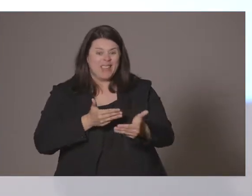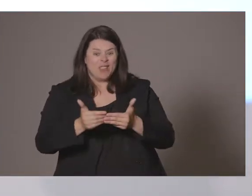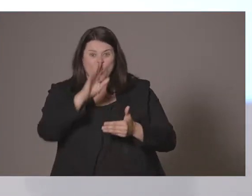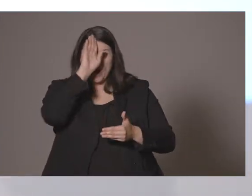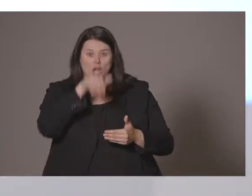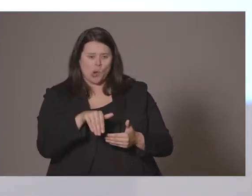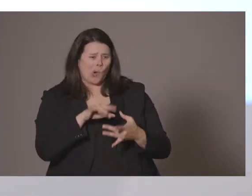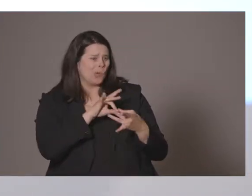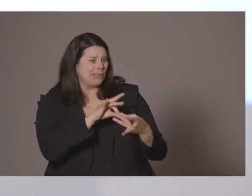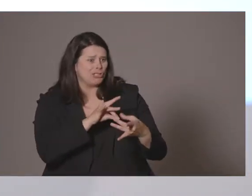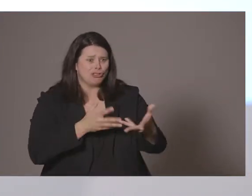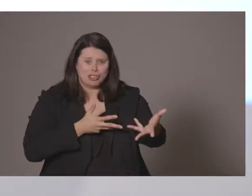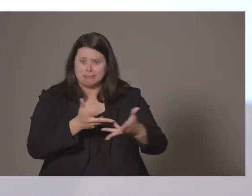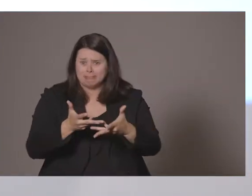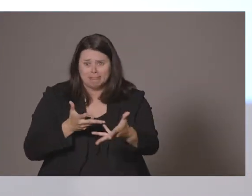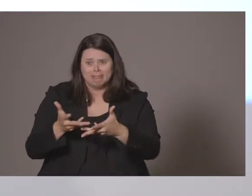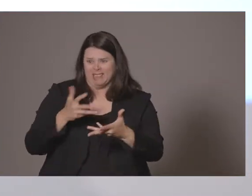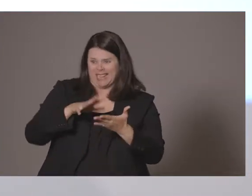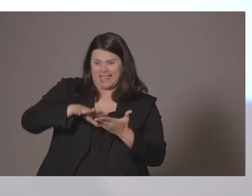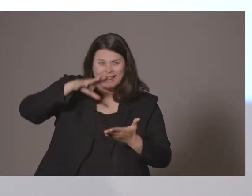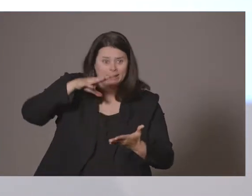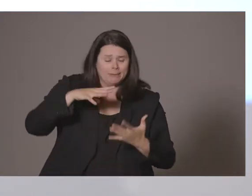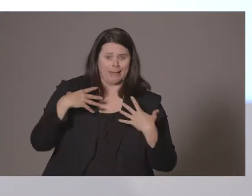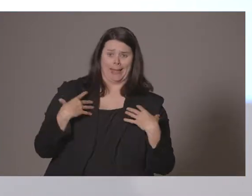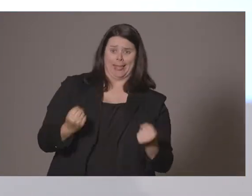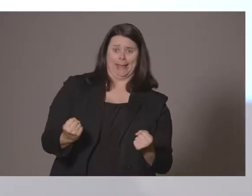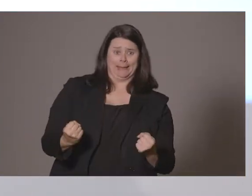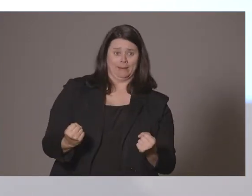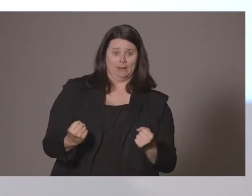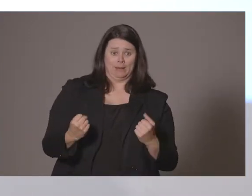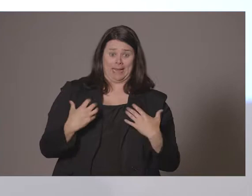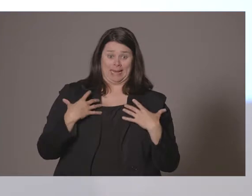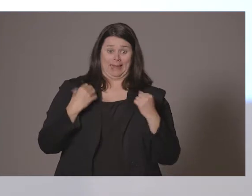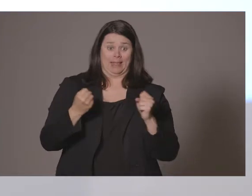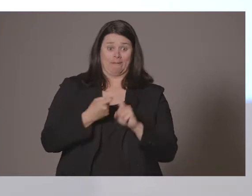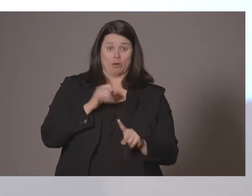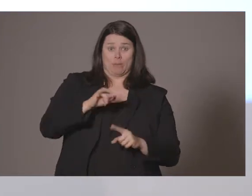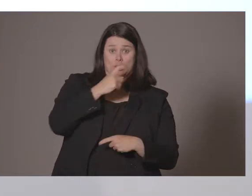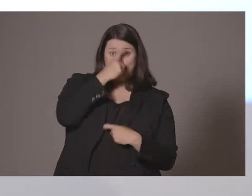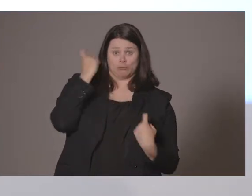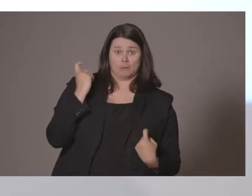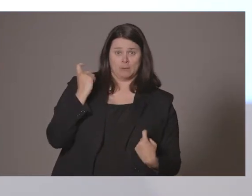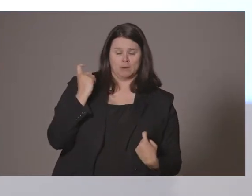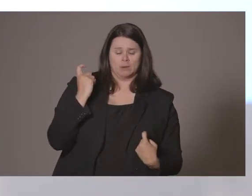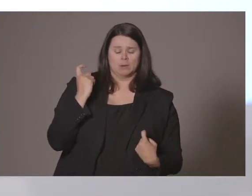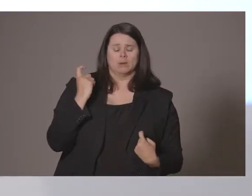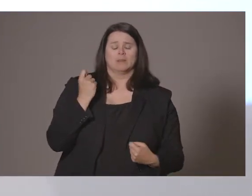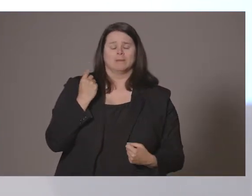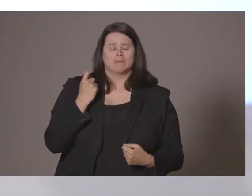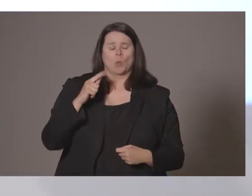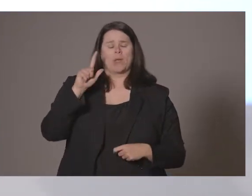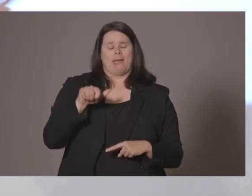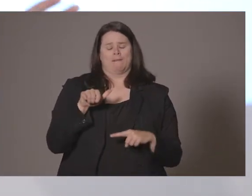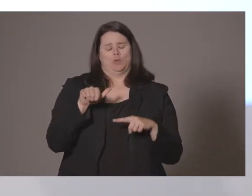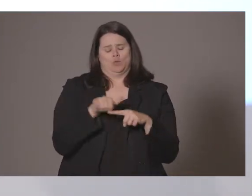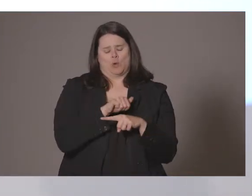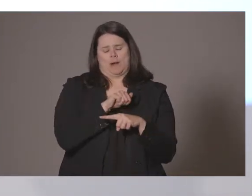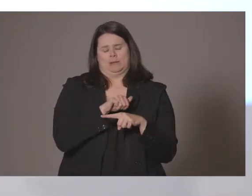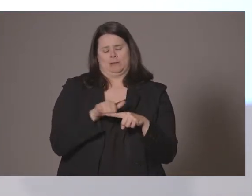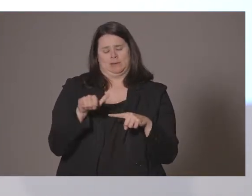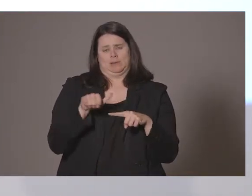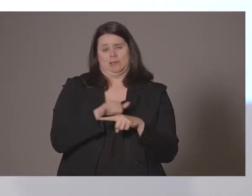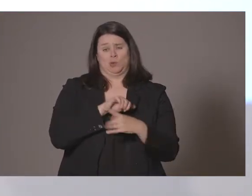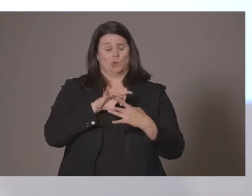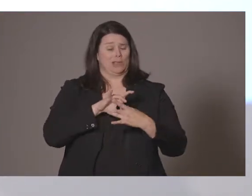of relationship in healing and healing from trauma, we all need more practice, and we all